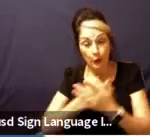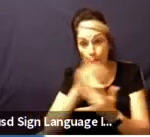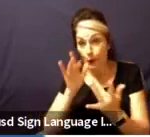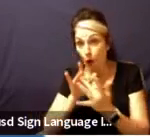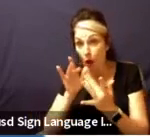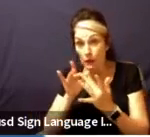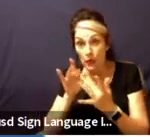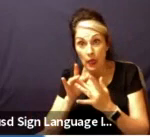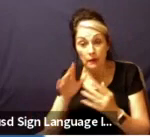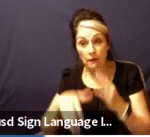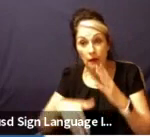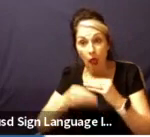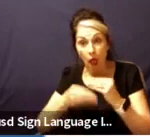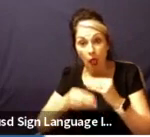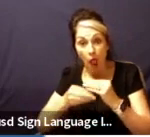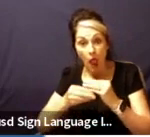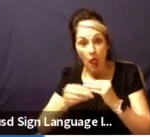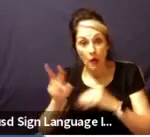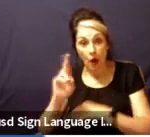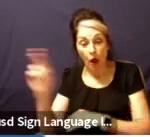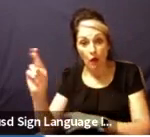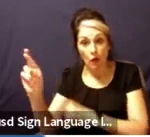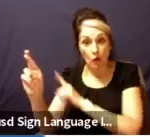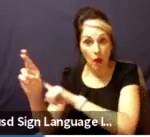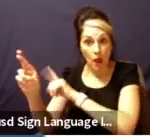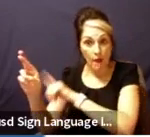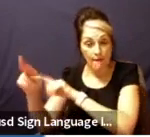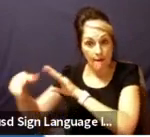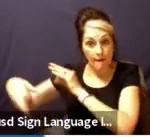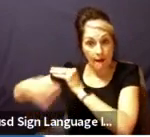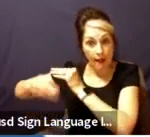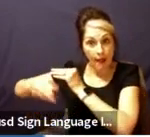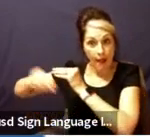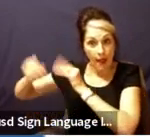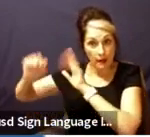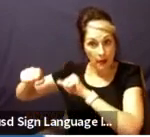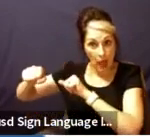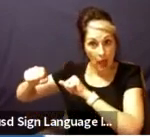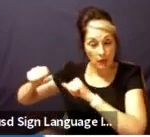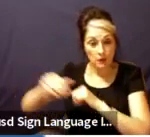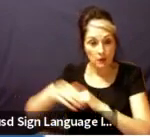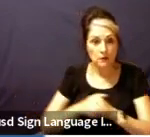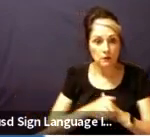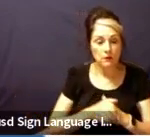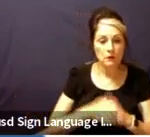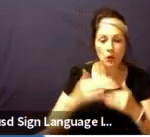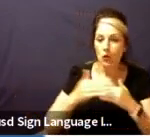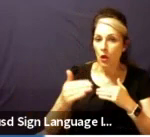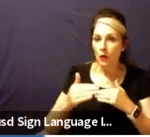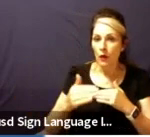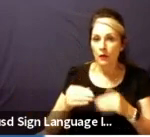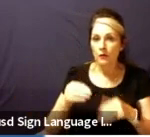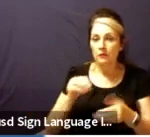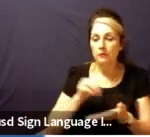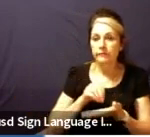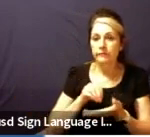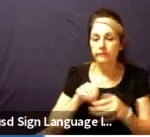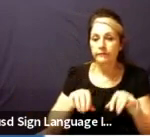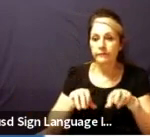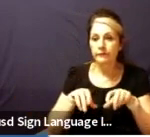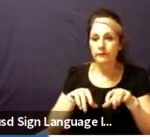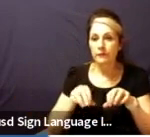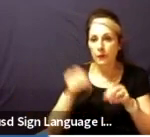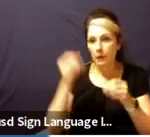be a add button on the far right-hand side of the contacts. And you can go ahead and enter that particular information